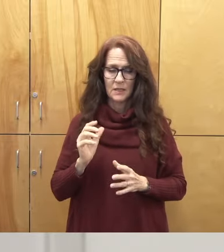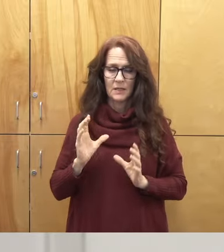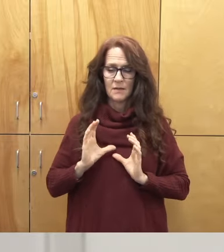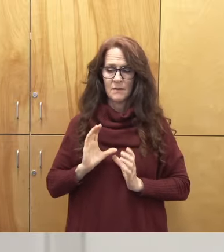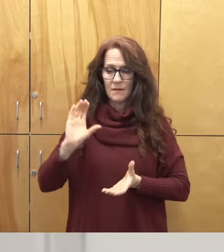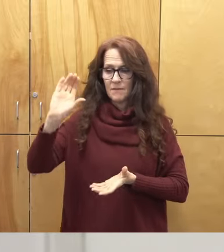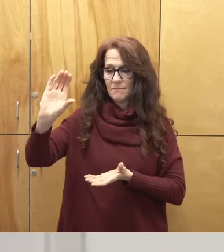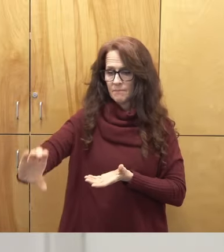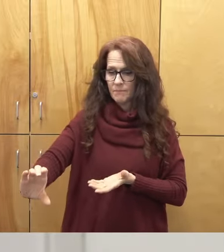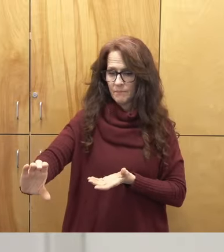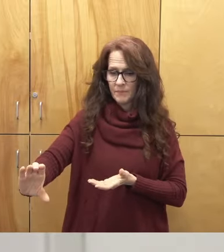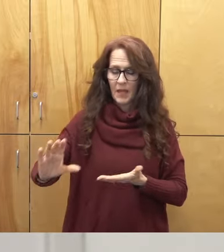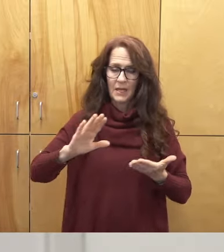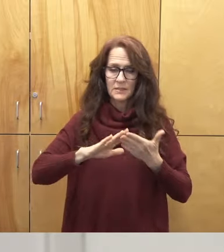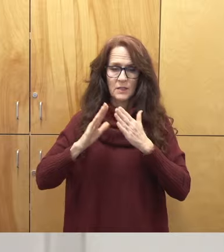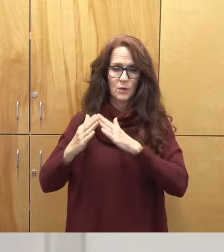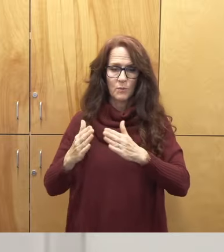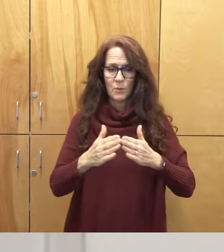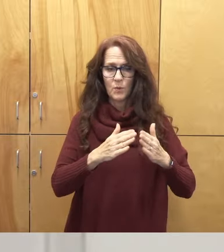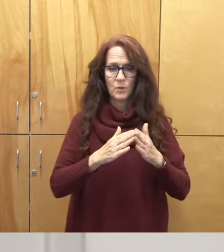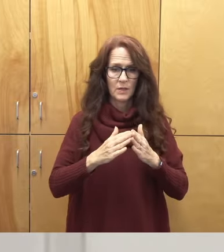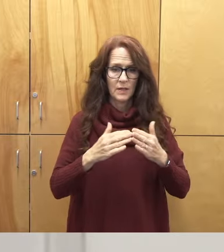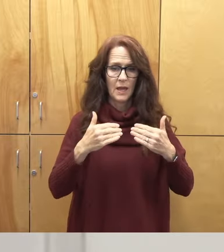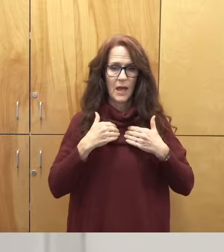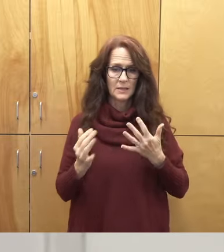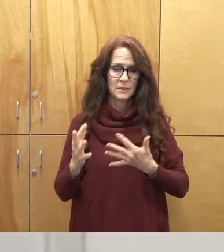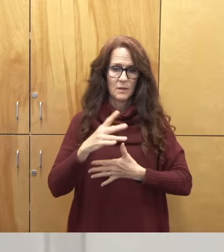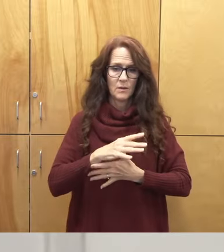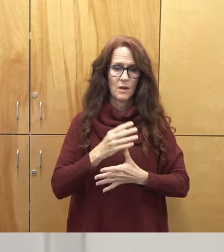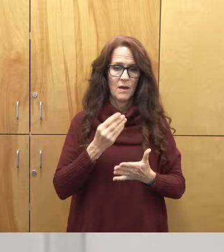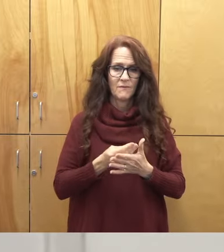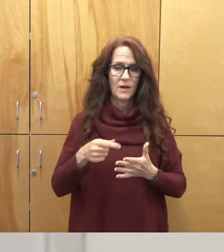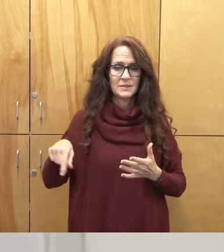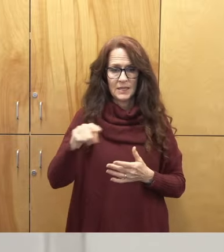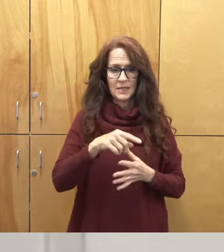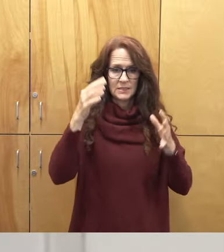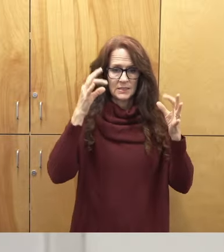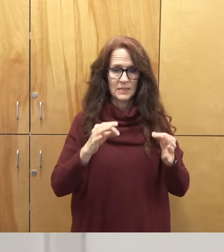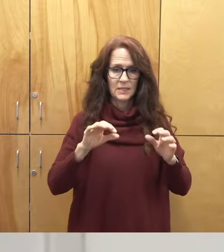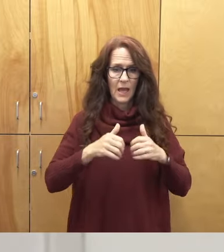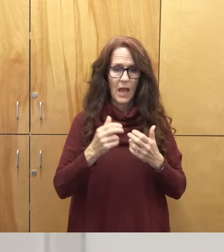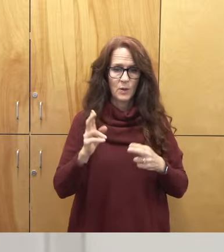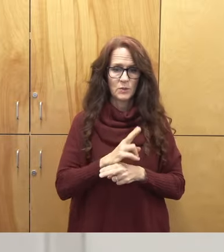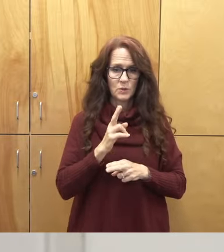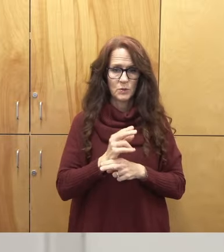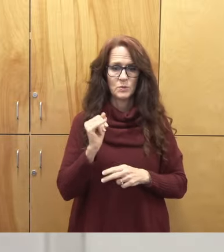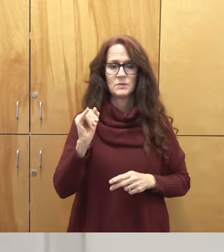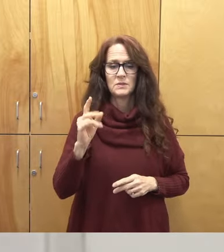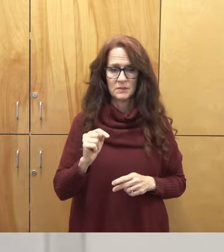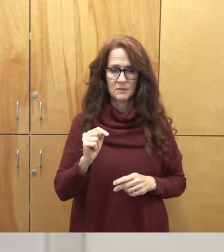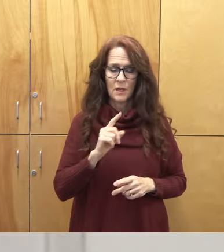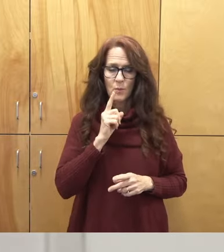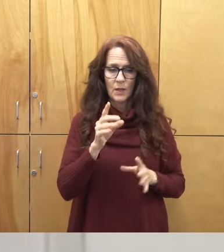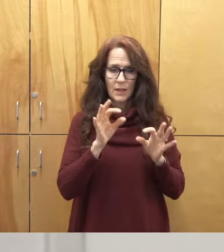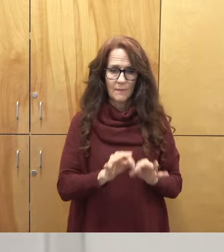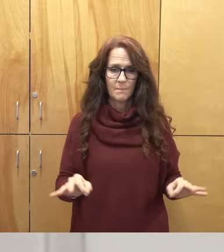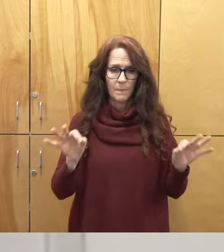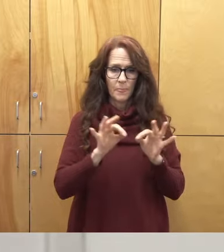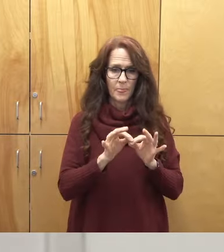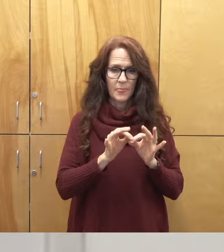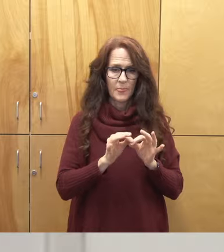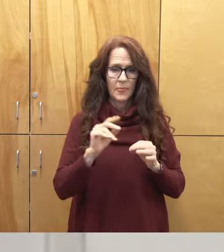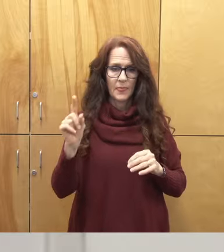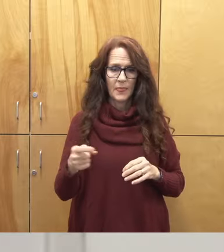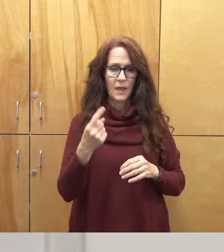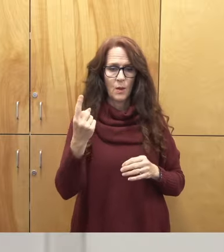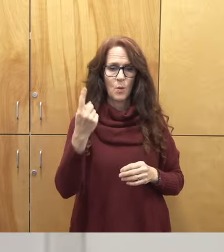funds as the community held as a priority to have funds that it decides on how to use those funds. So really important that this is not